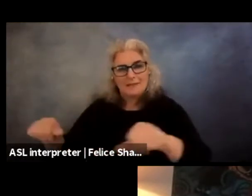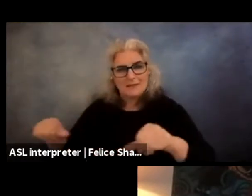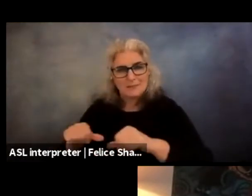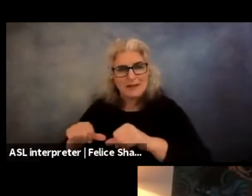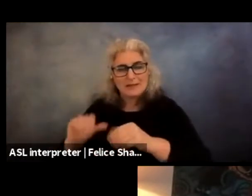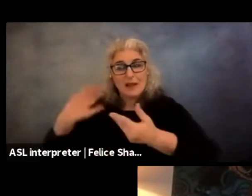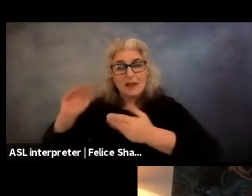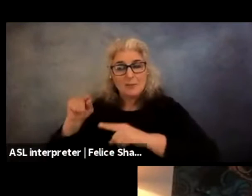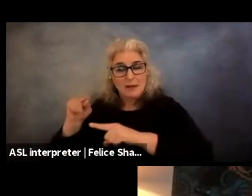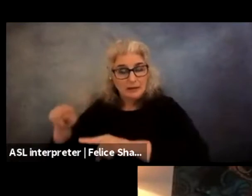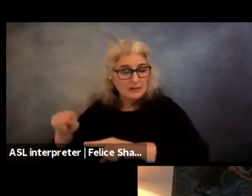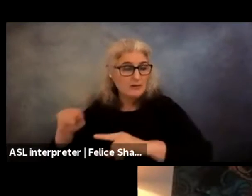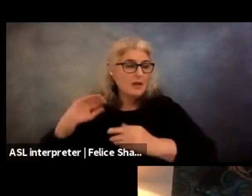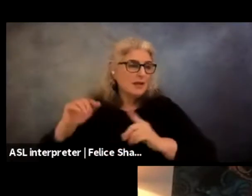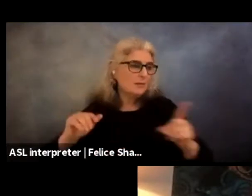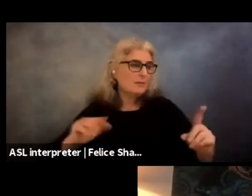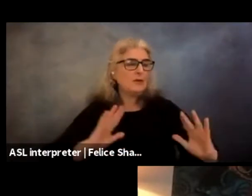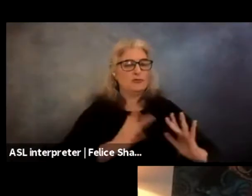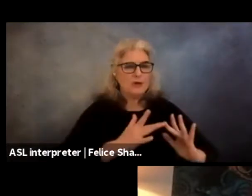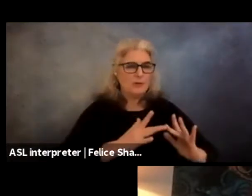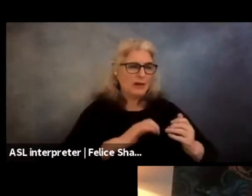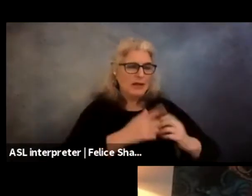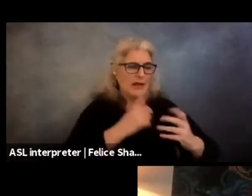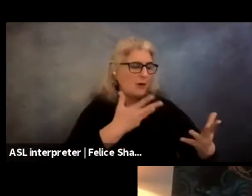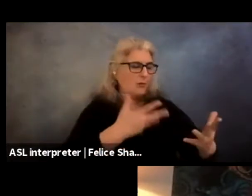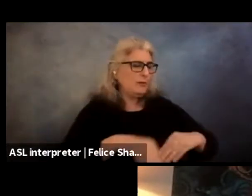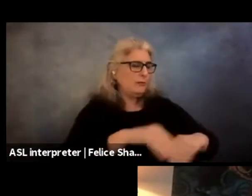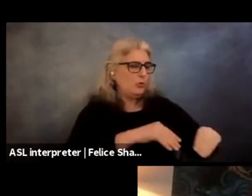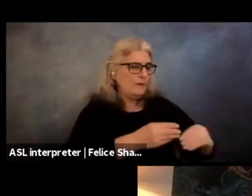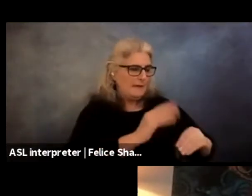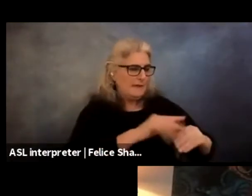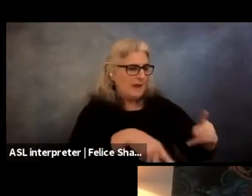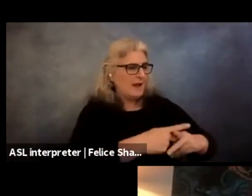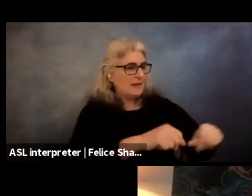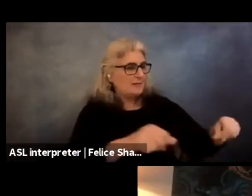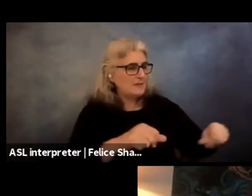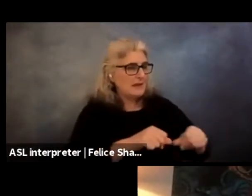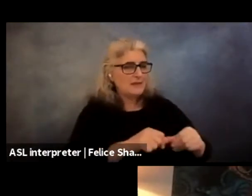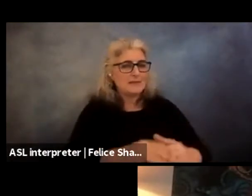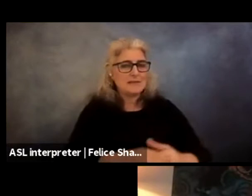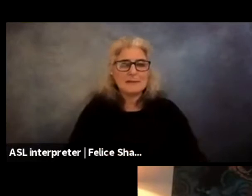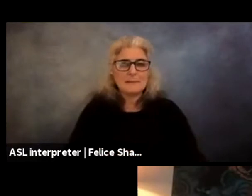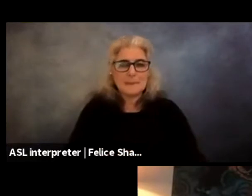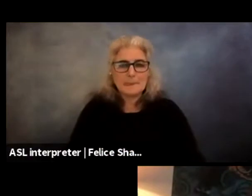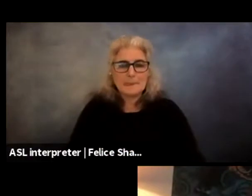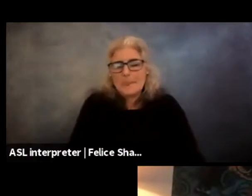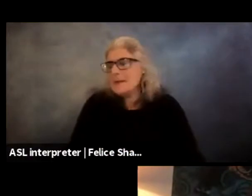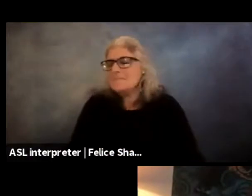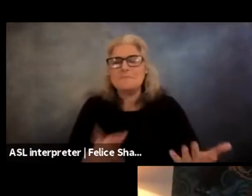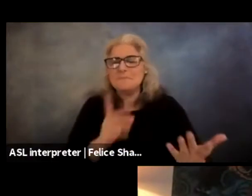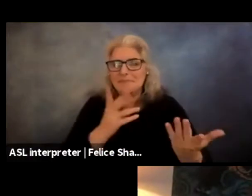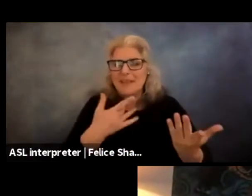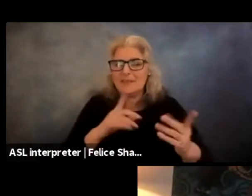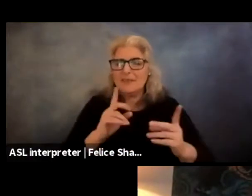space versus the network, which there's like very little, well, yeah, very different sense